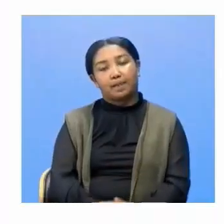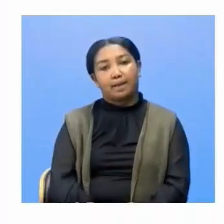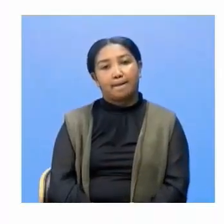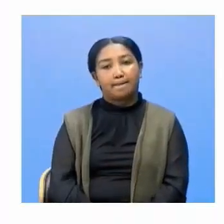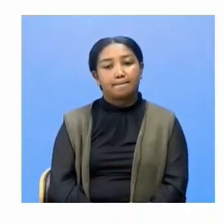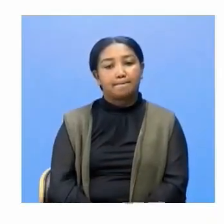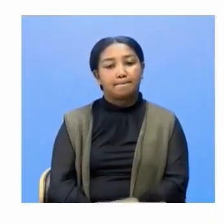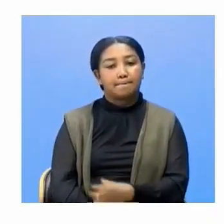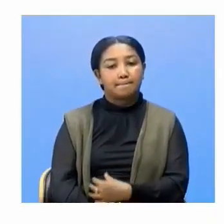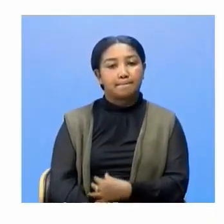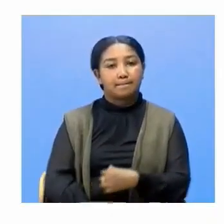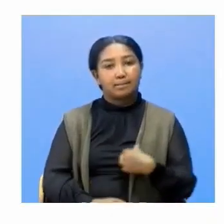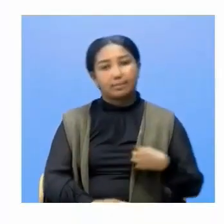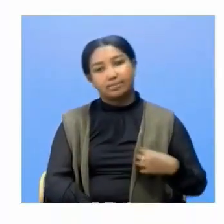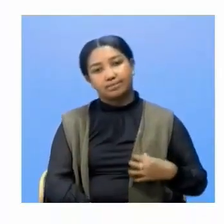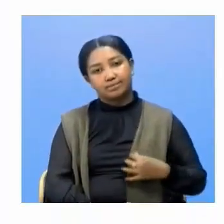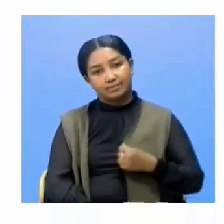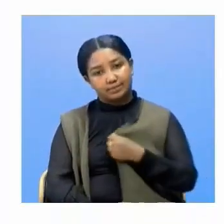you work